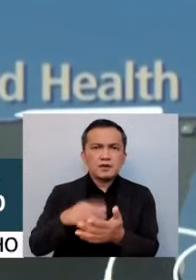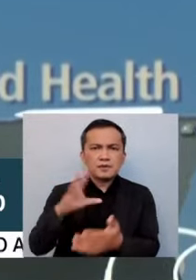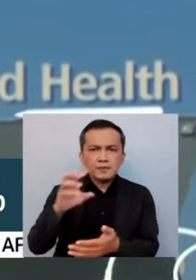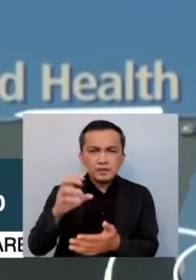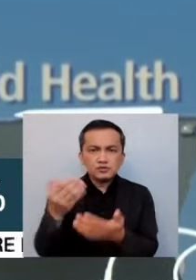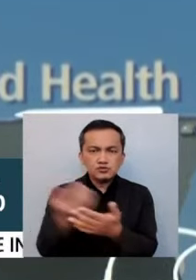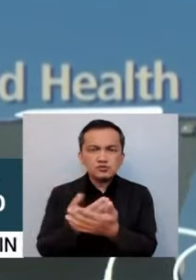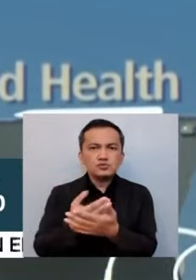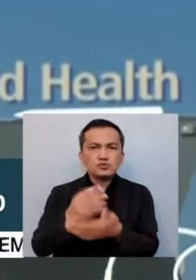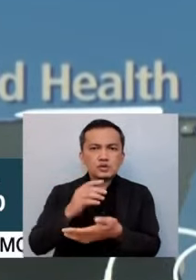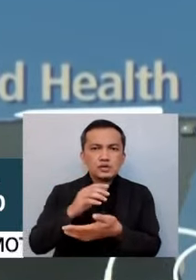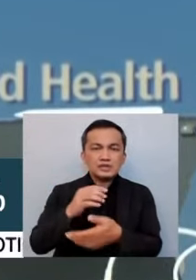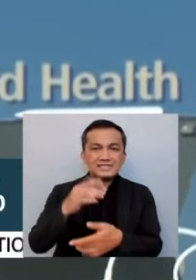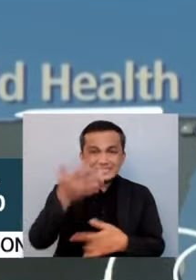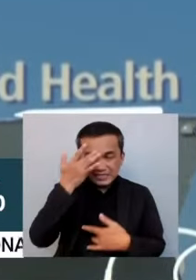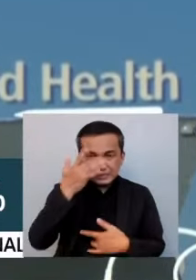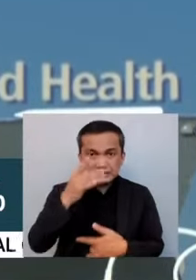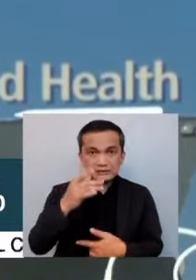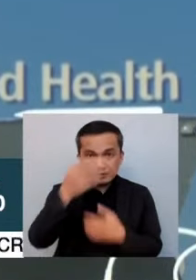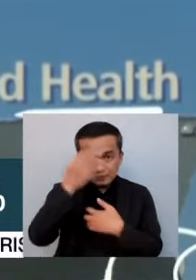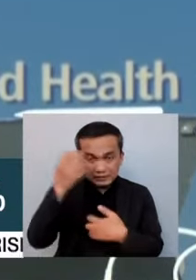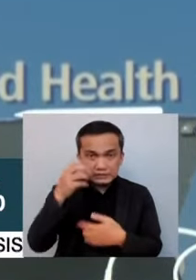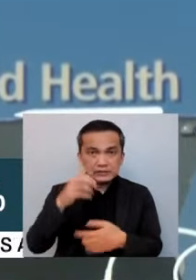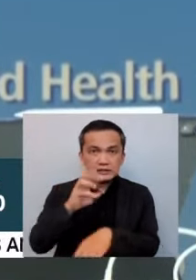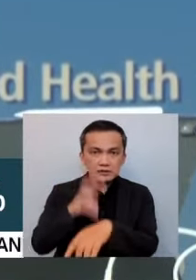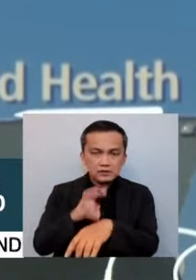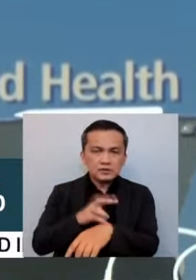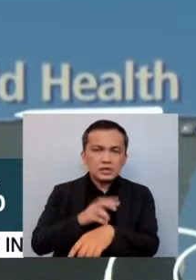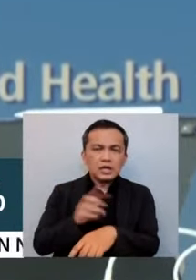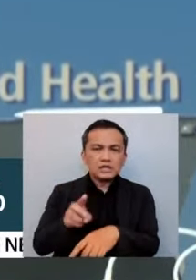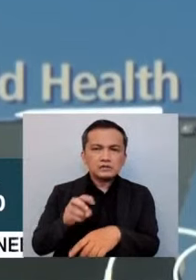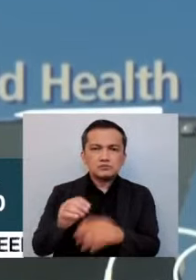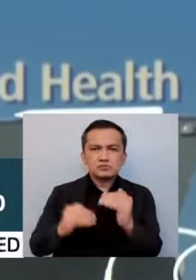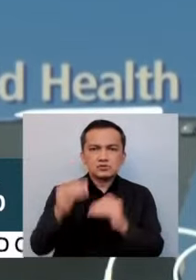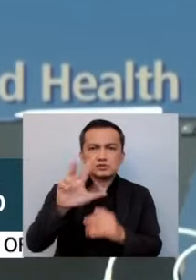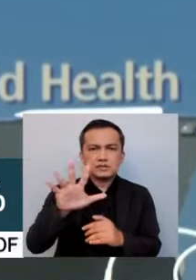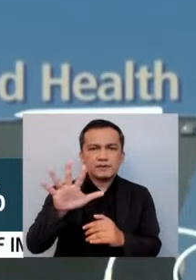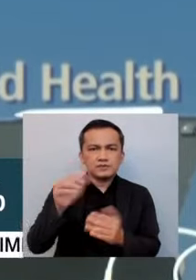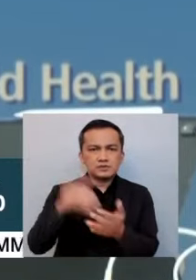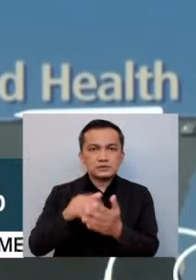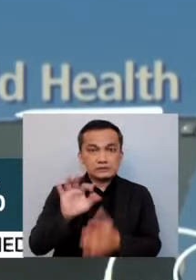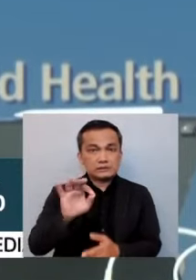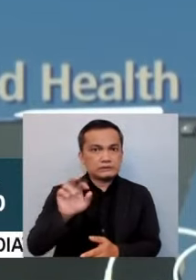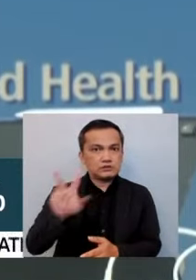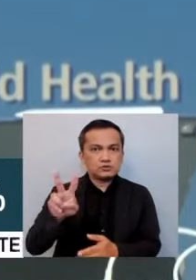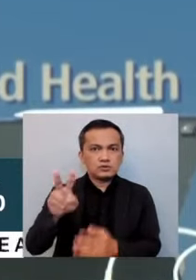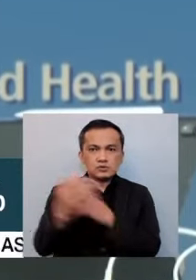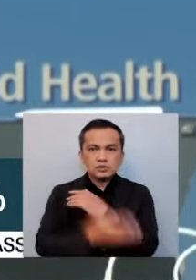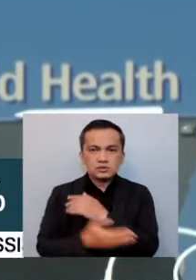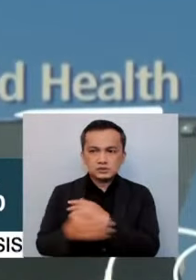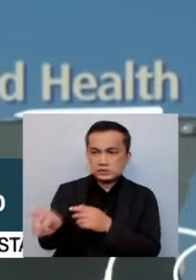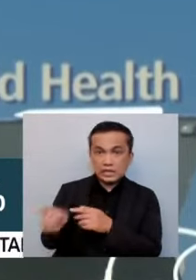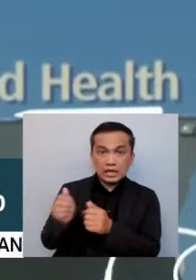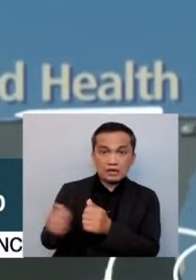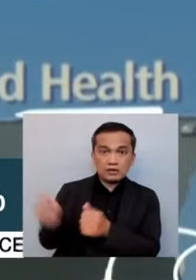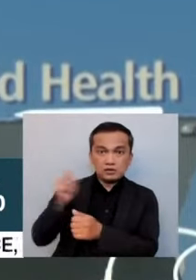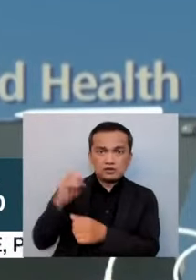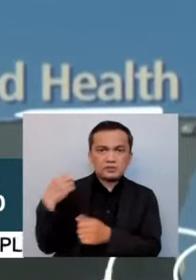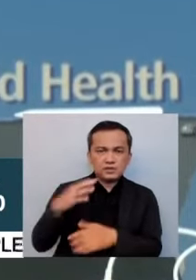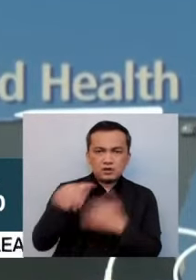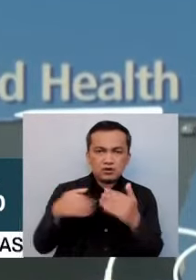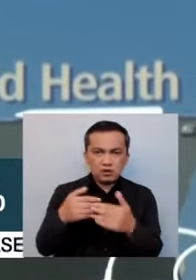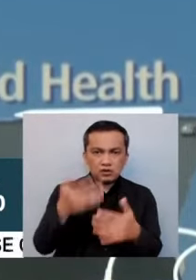the cumulative number of cases to over 35,000 from 92 countries. The health official says almost all cases continue